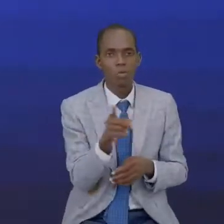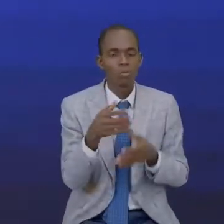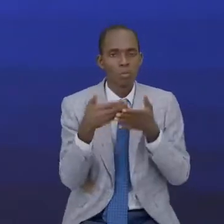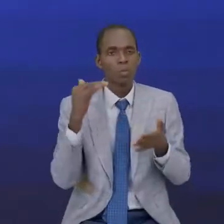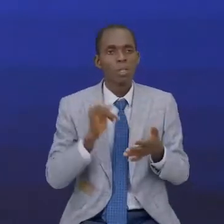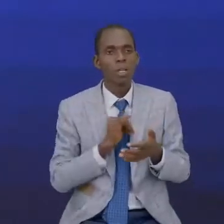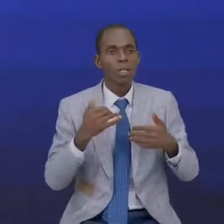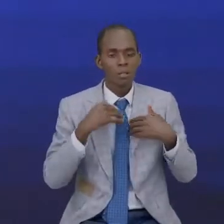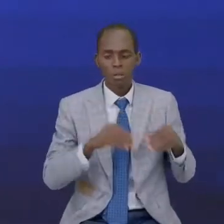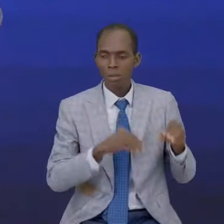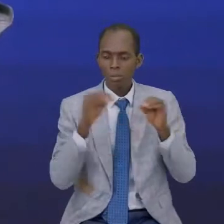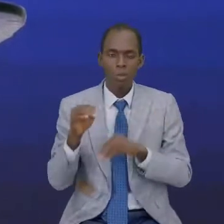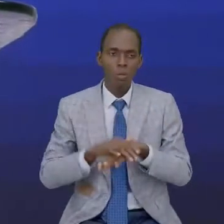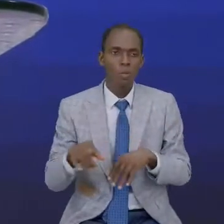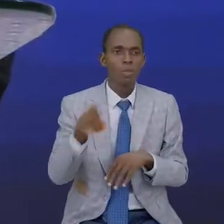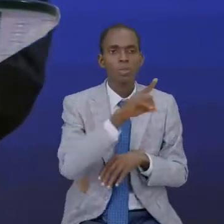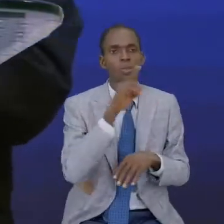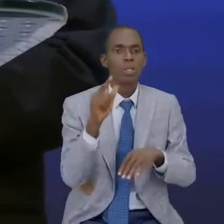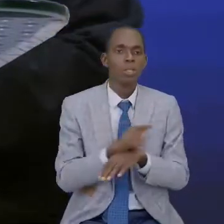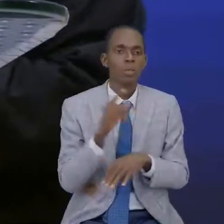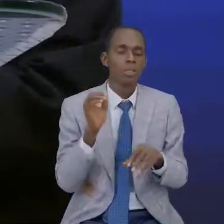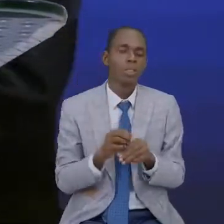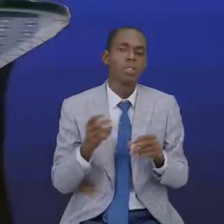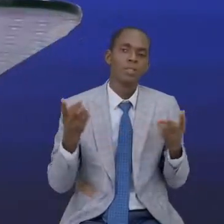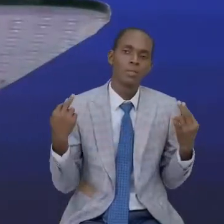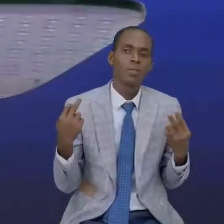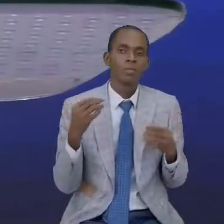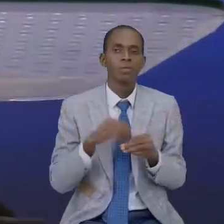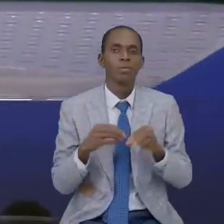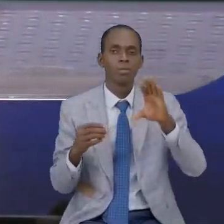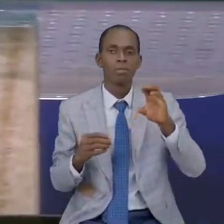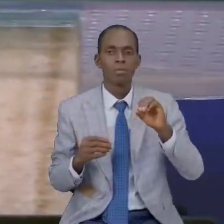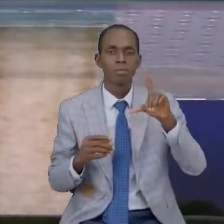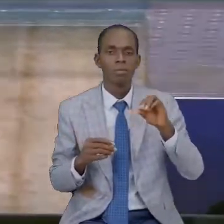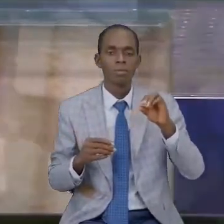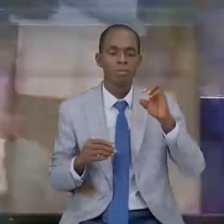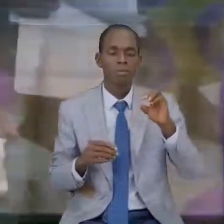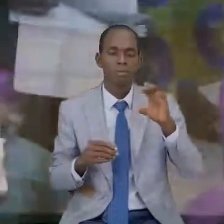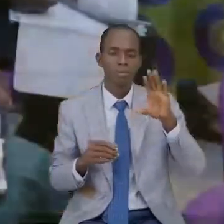have bestowed upon you labor in vain. In